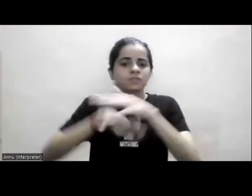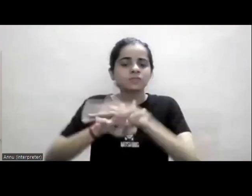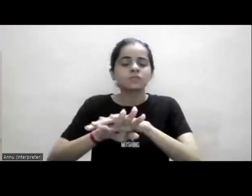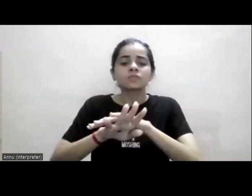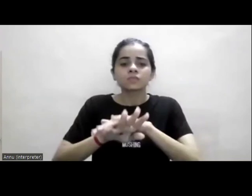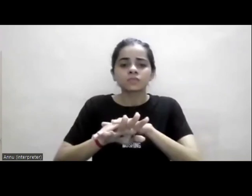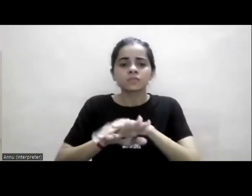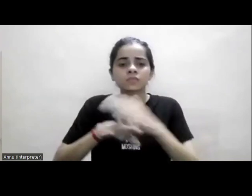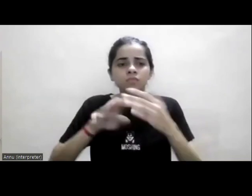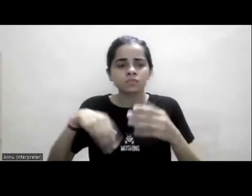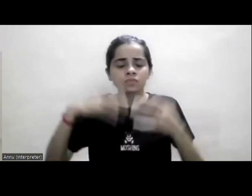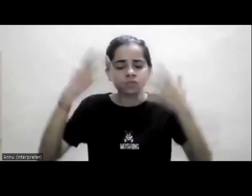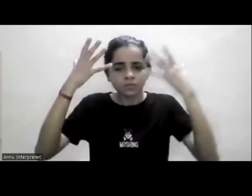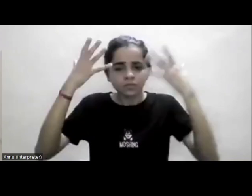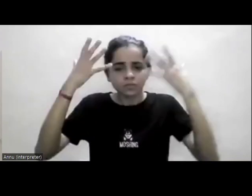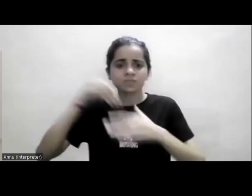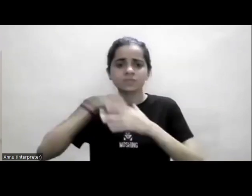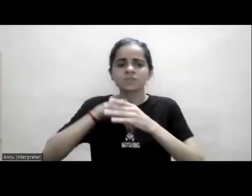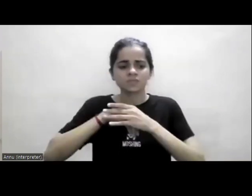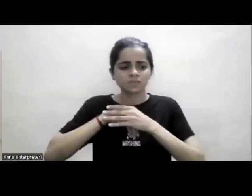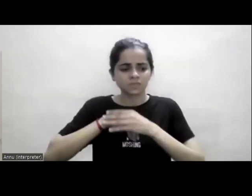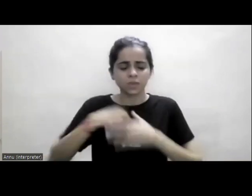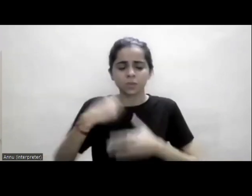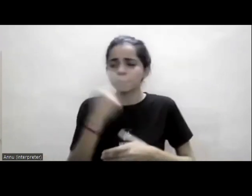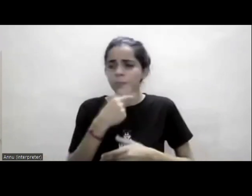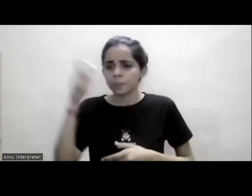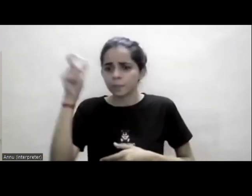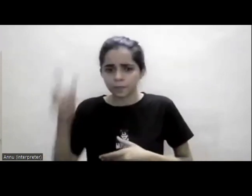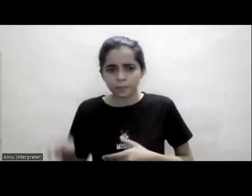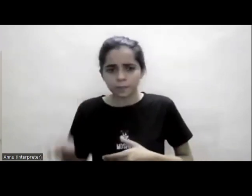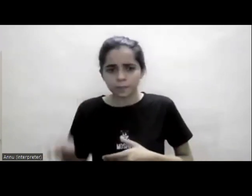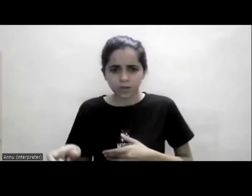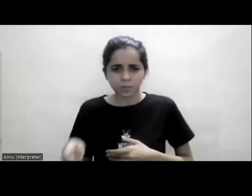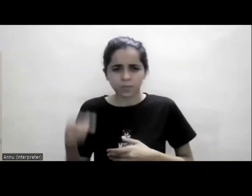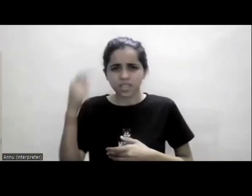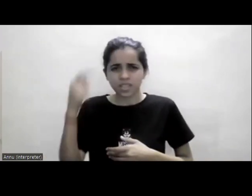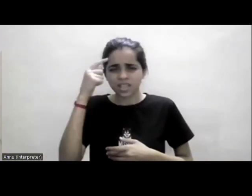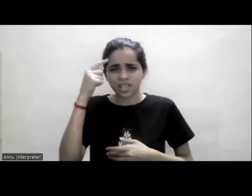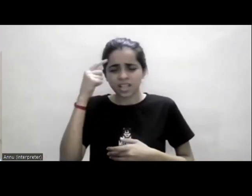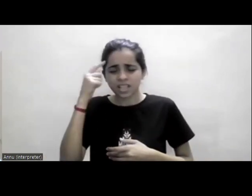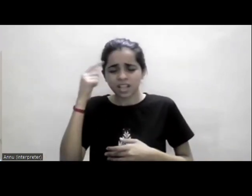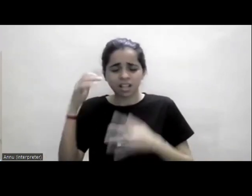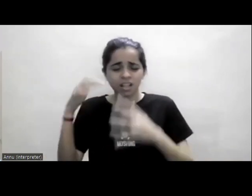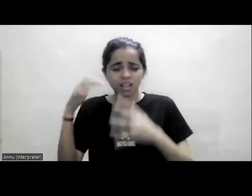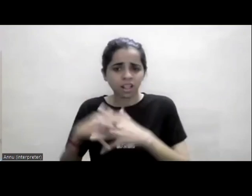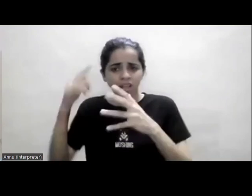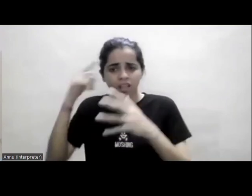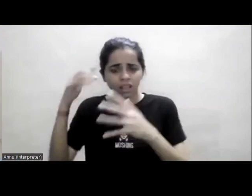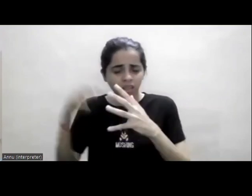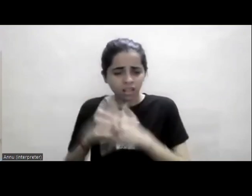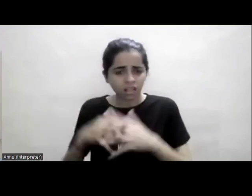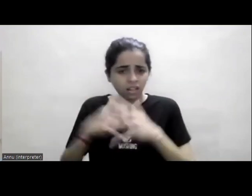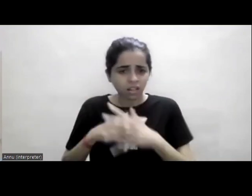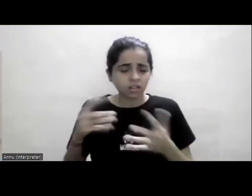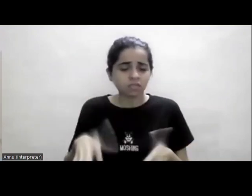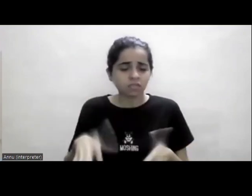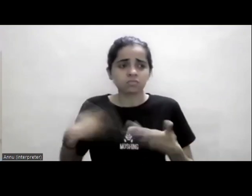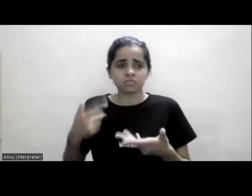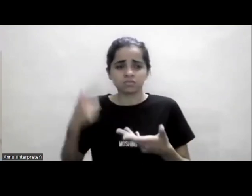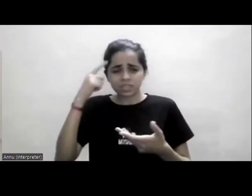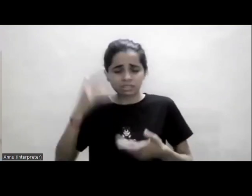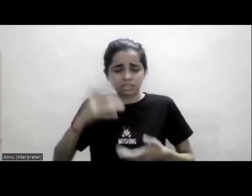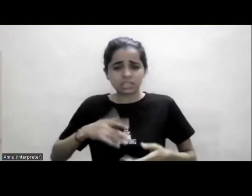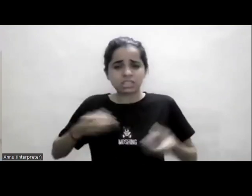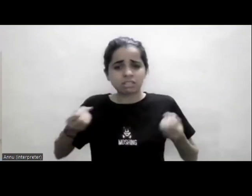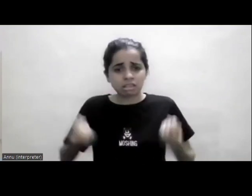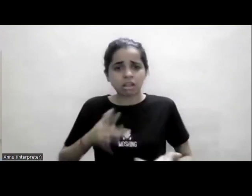dysmorphia, that how a person who has this anxiety of coming out starts to feel that